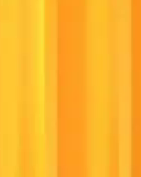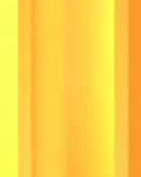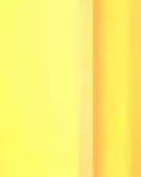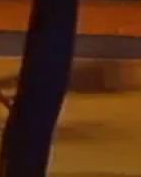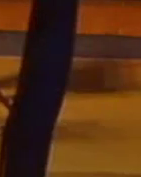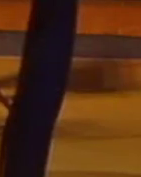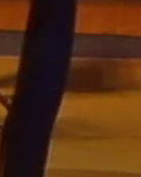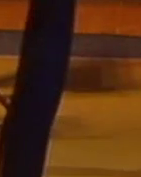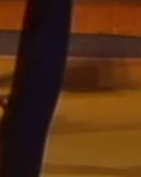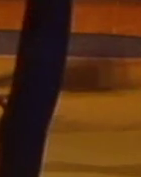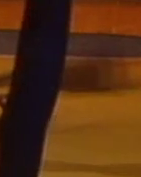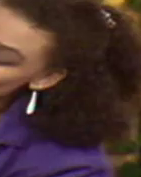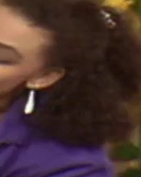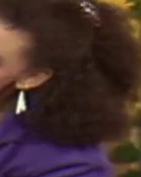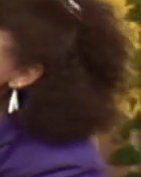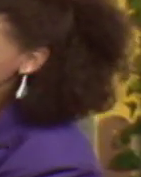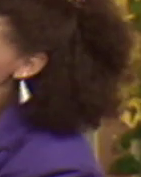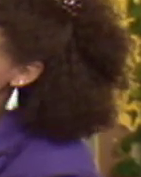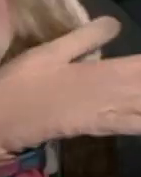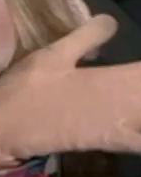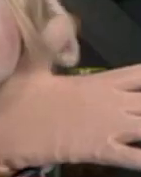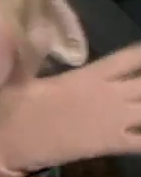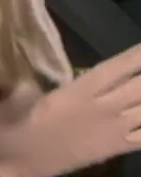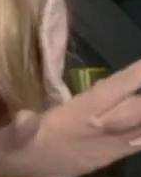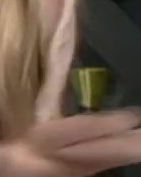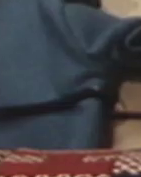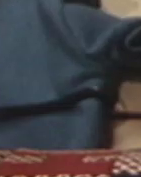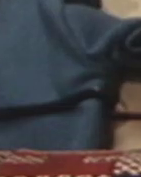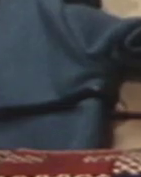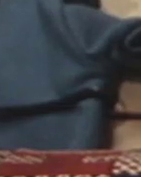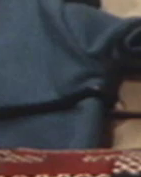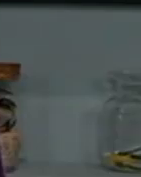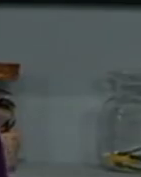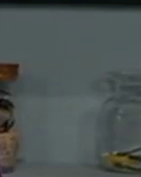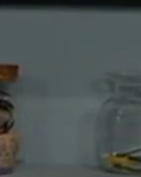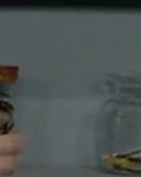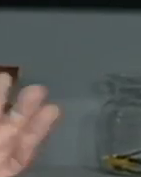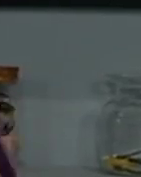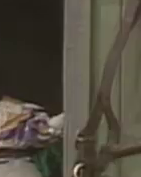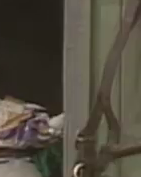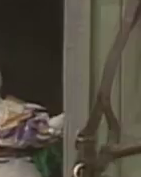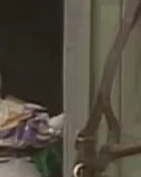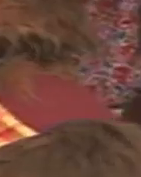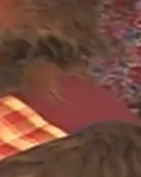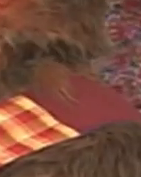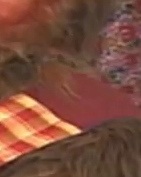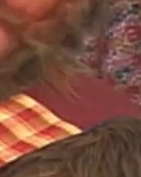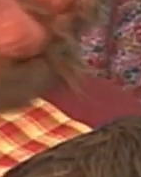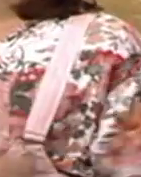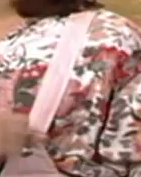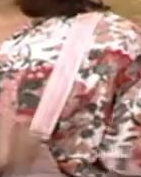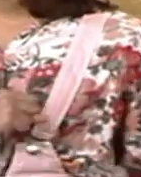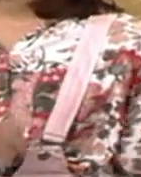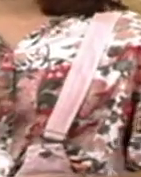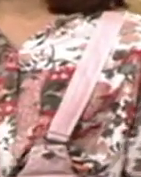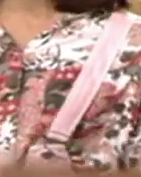Where else would you find a dancing bear? A bee? Pigs? Quite correct. A horse?